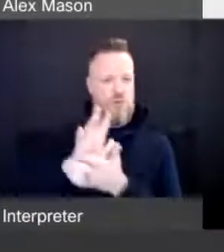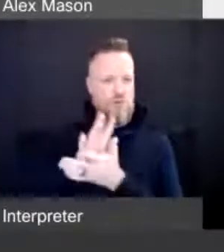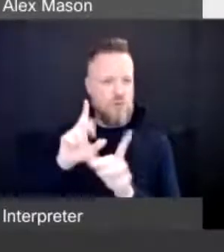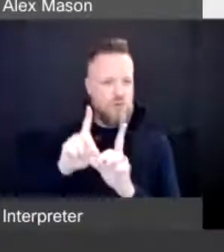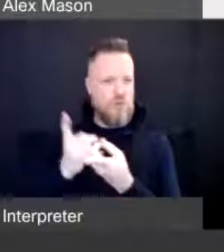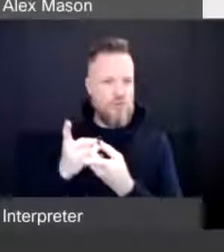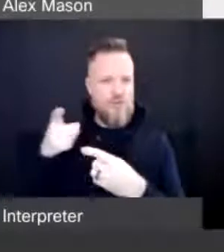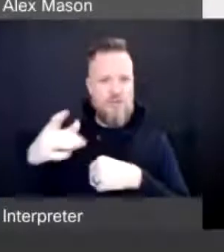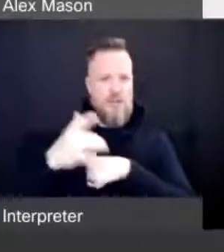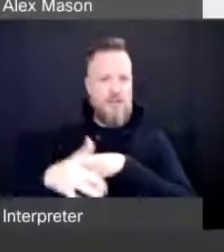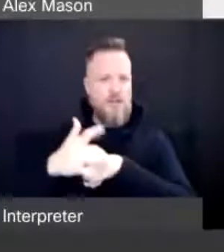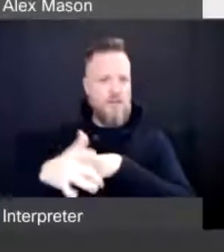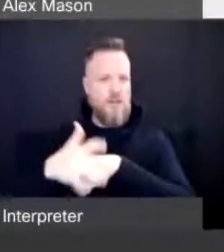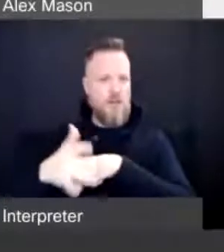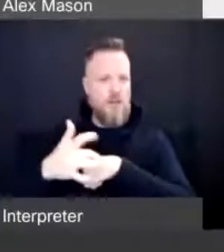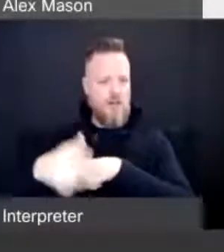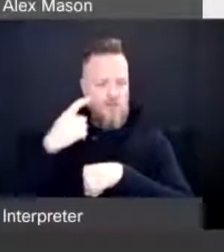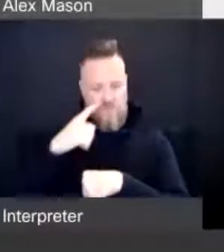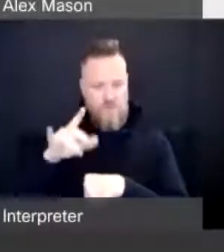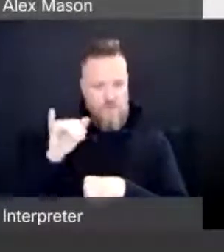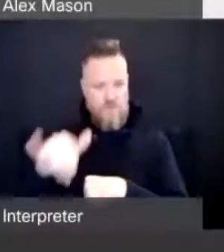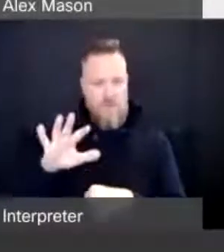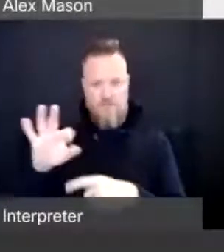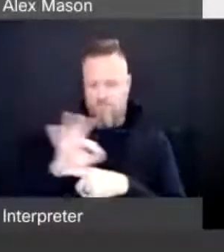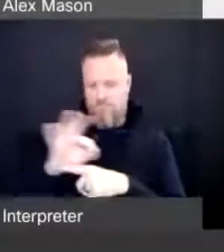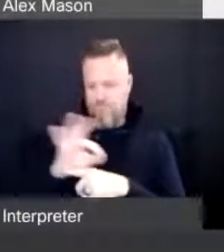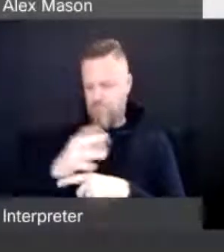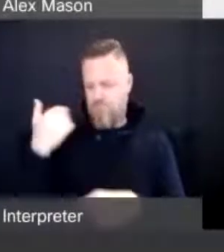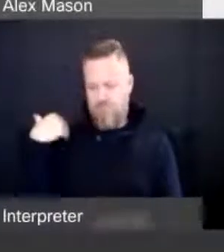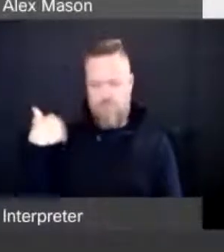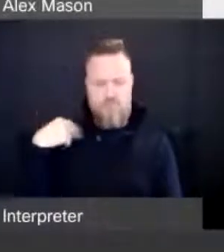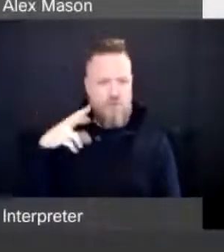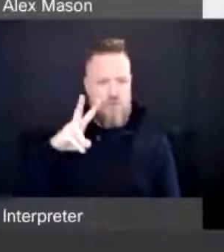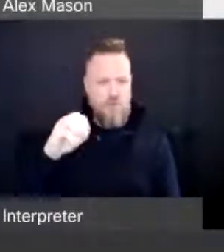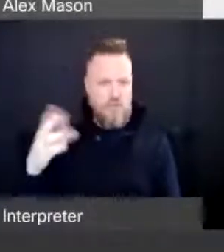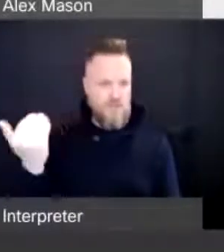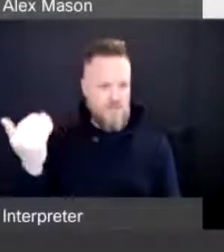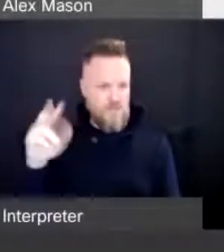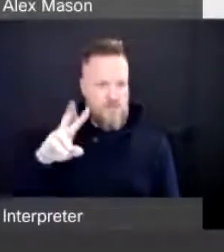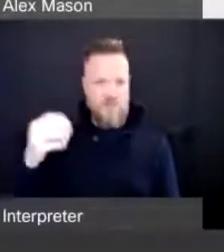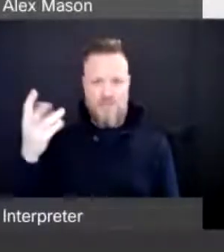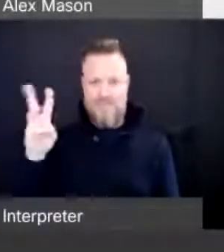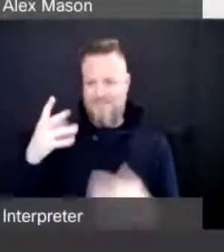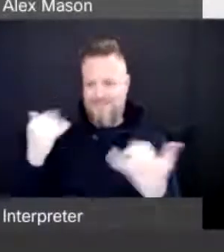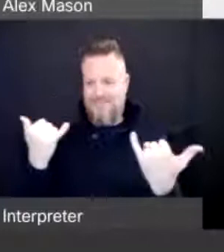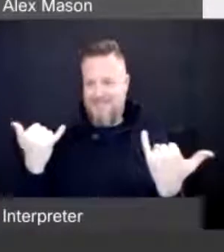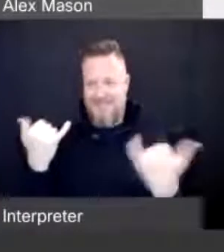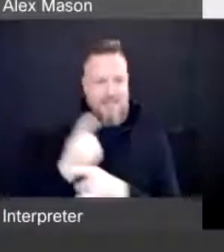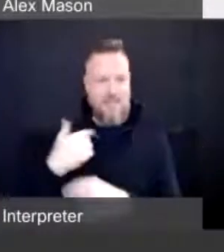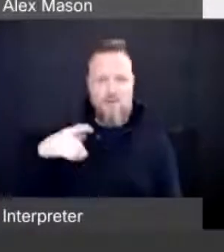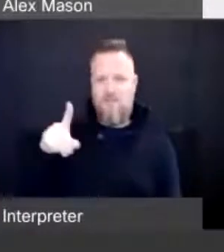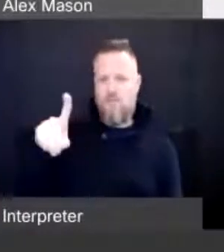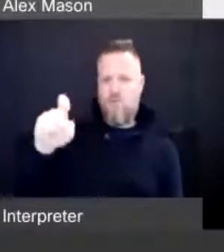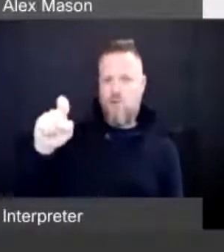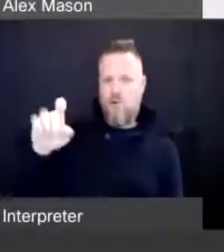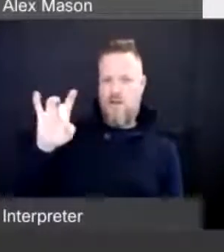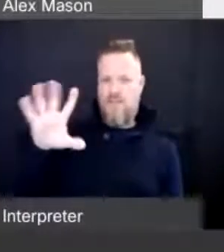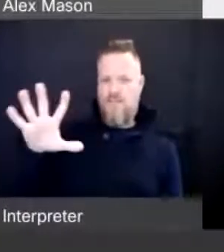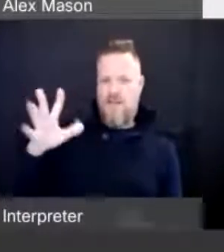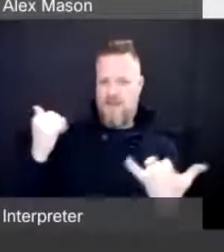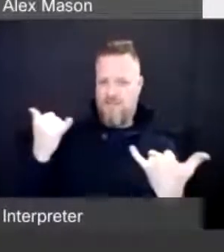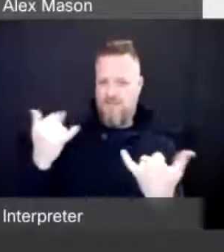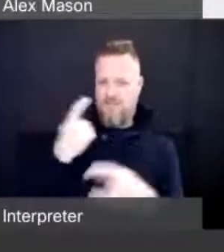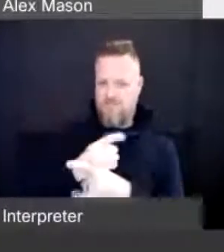that under that formula in 2015-16. Today, there's about 185. Okay,